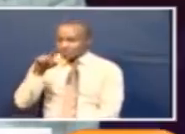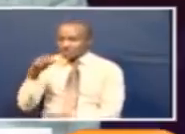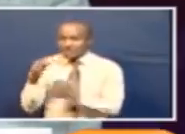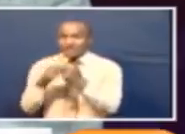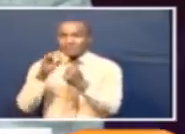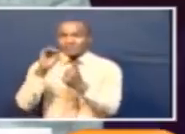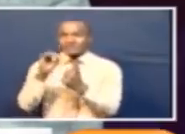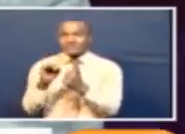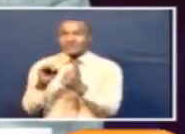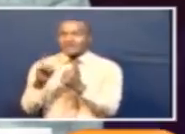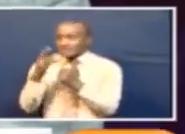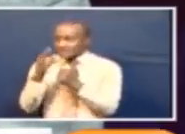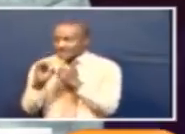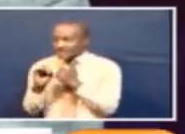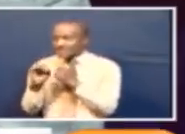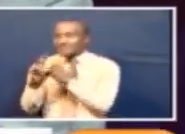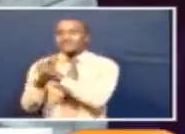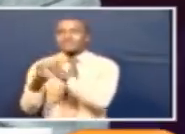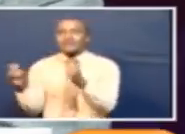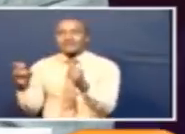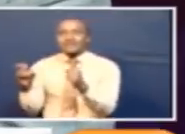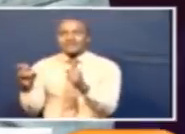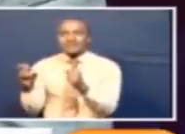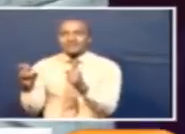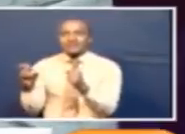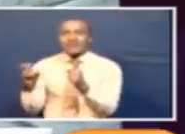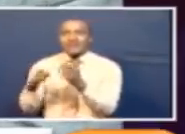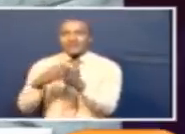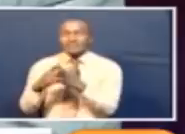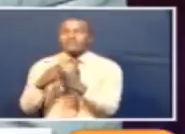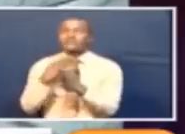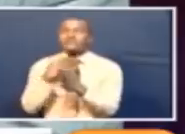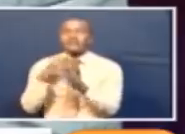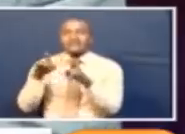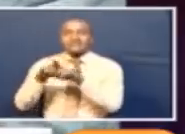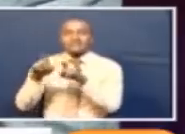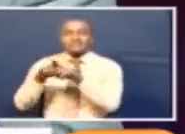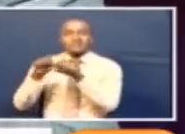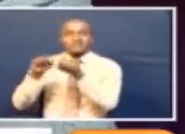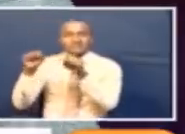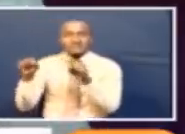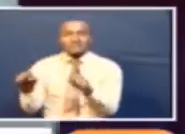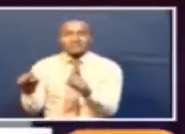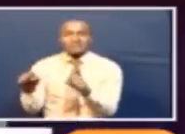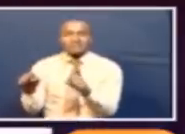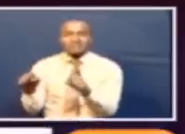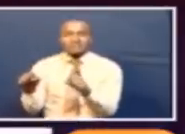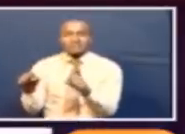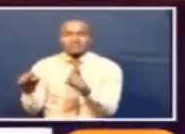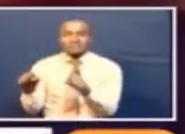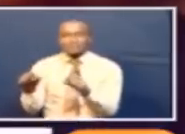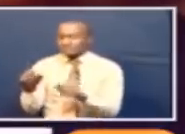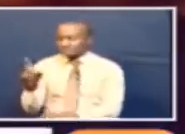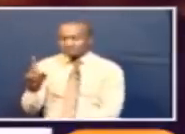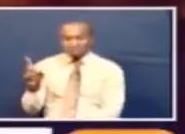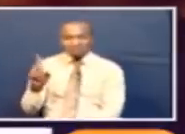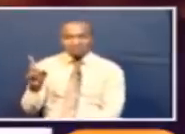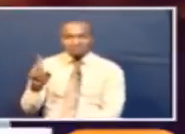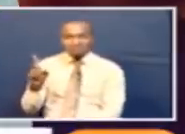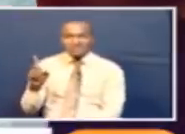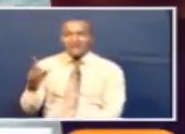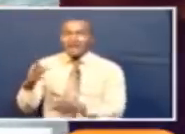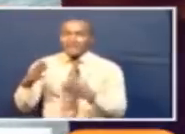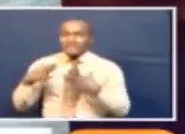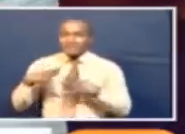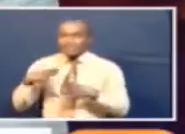steal 30% of it. Okay. Okay? And then we want the same system. So there's a disconnect between these people who